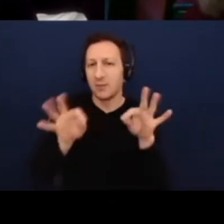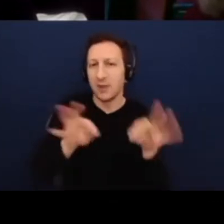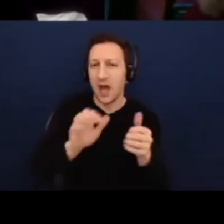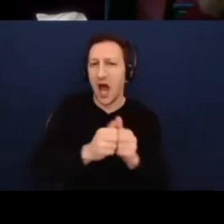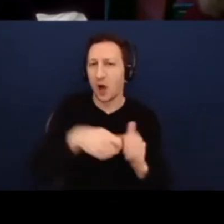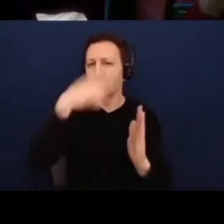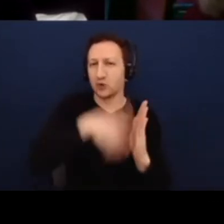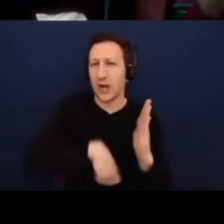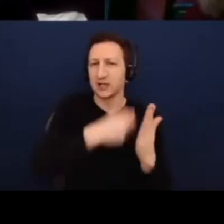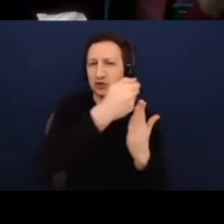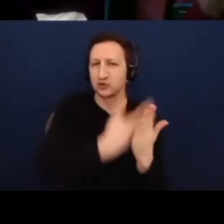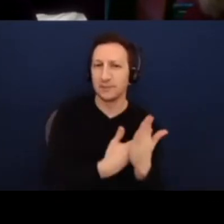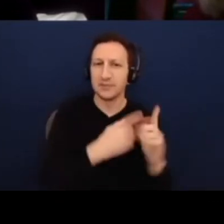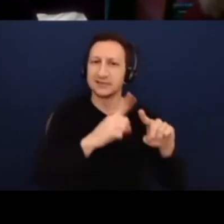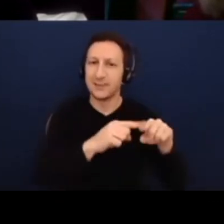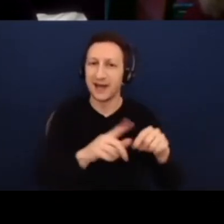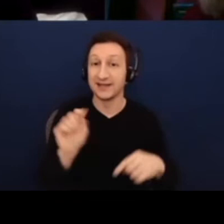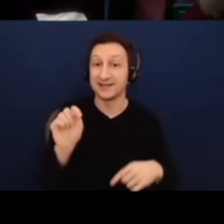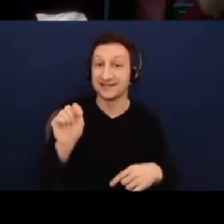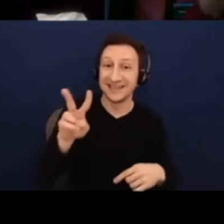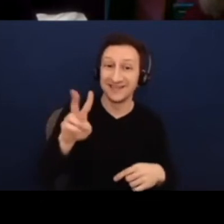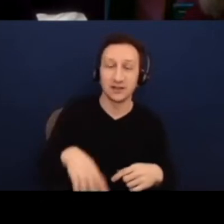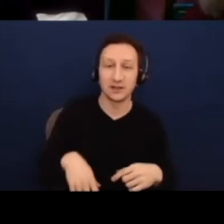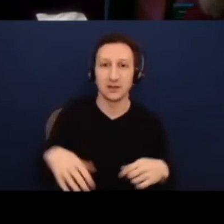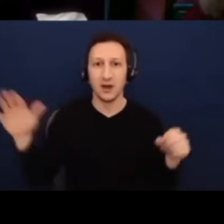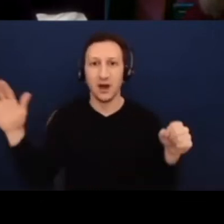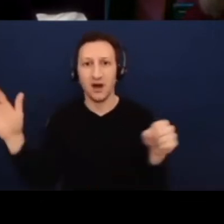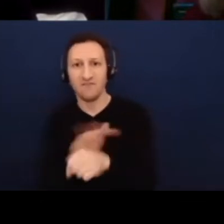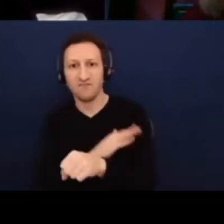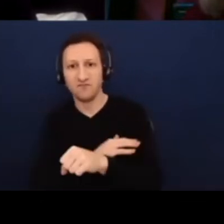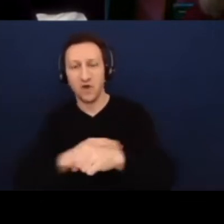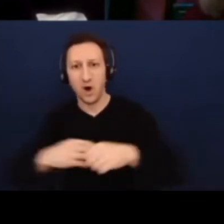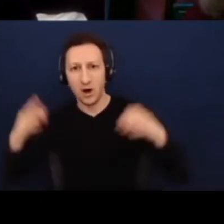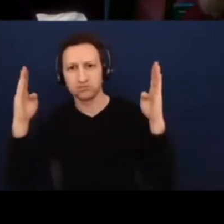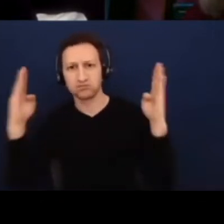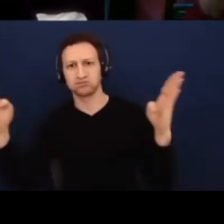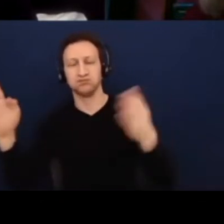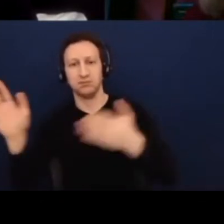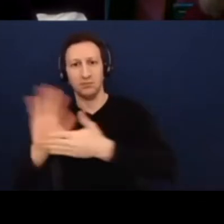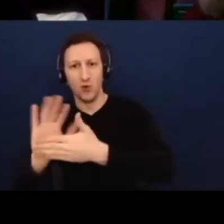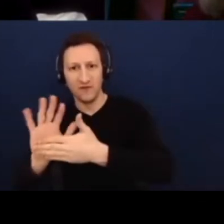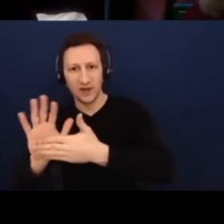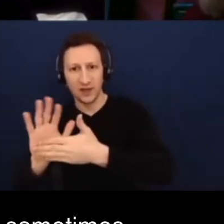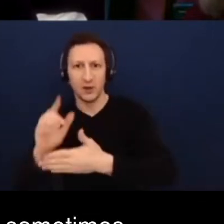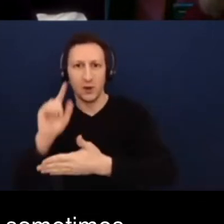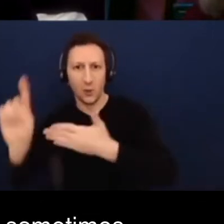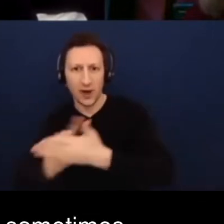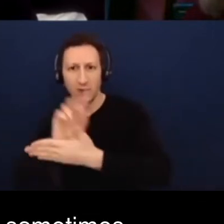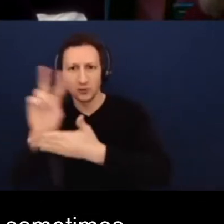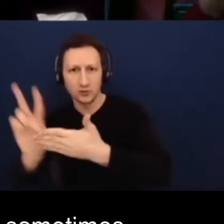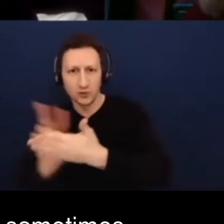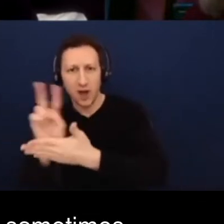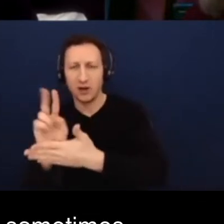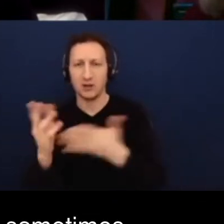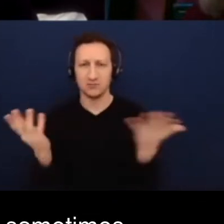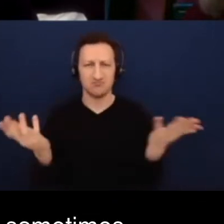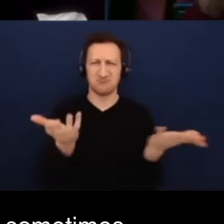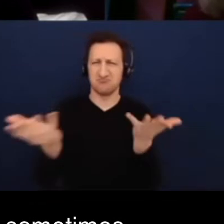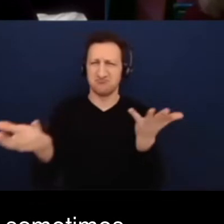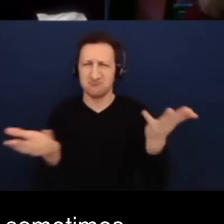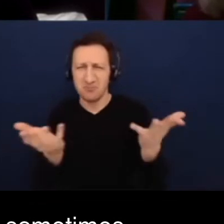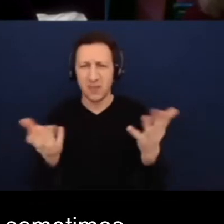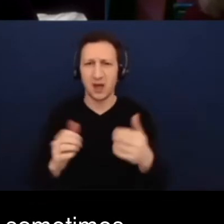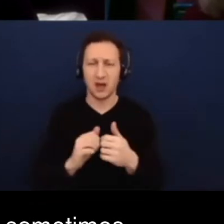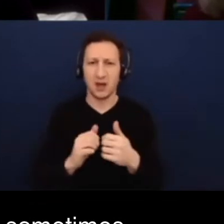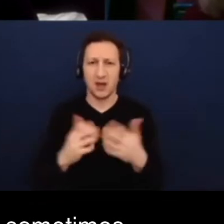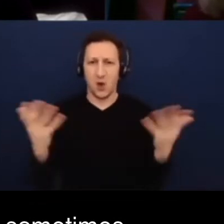episodic versus a full-length film? Much of what I work on are full-length, and that's it's much to endure sometimes